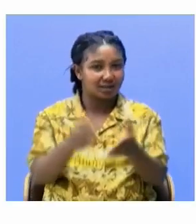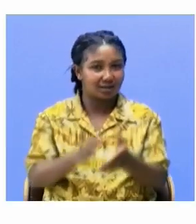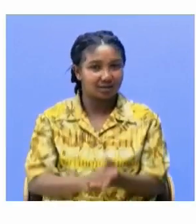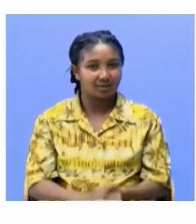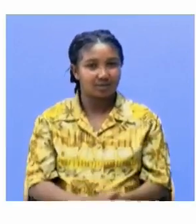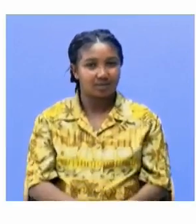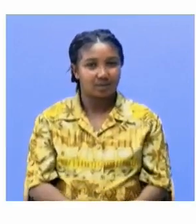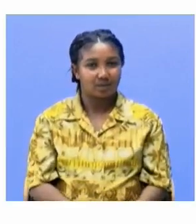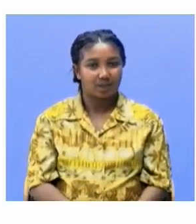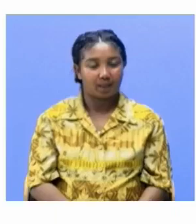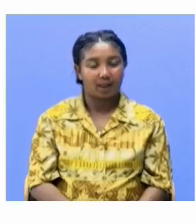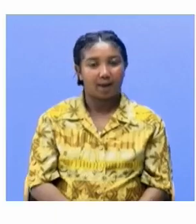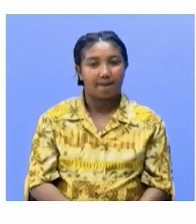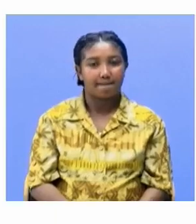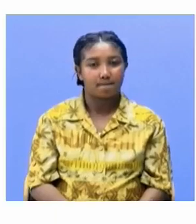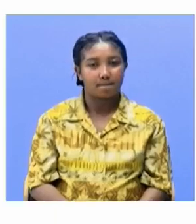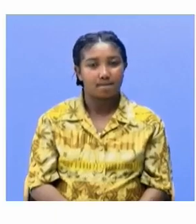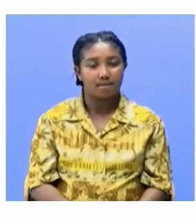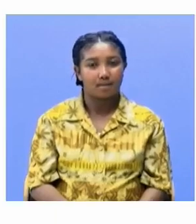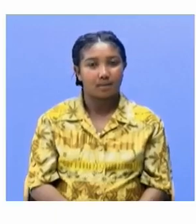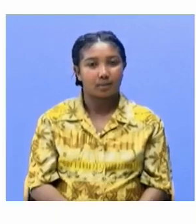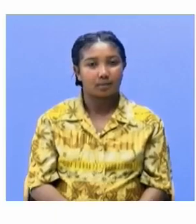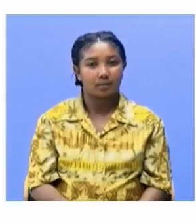of speaking.